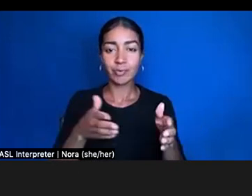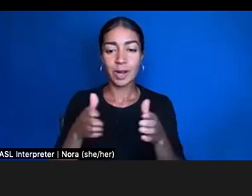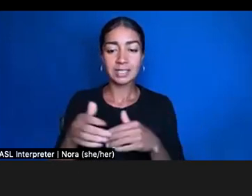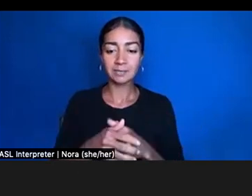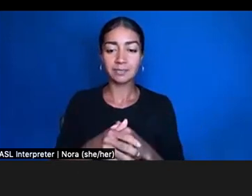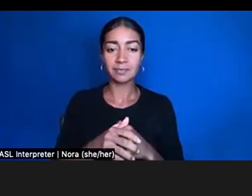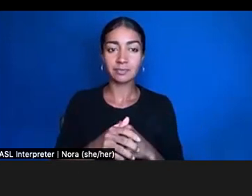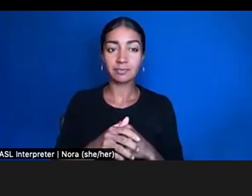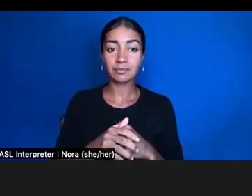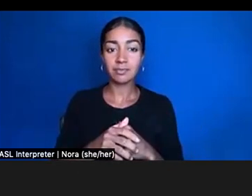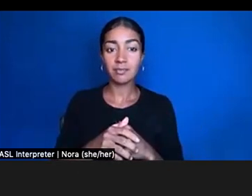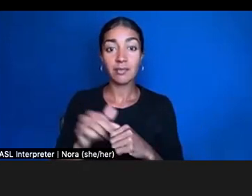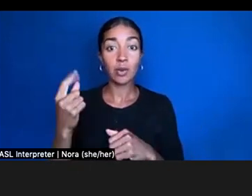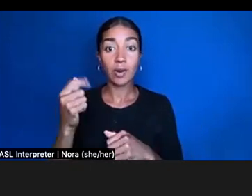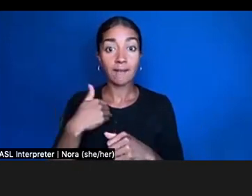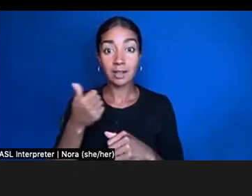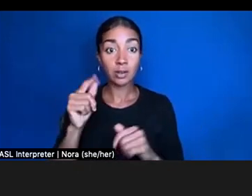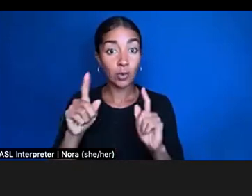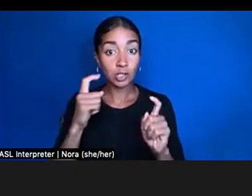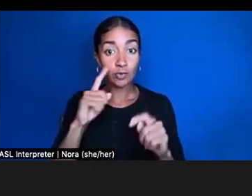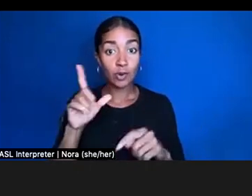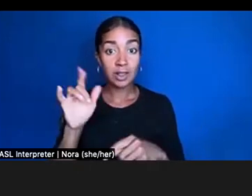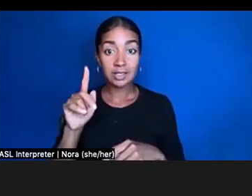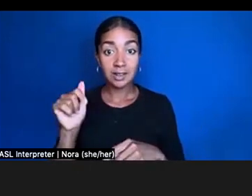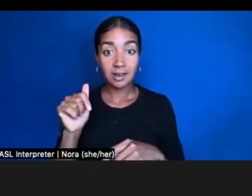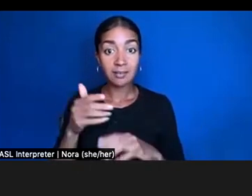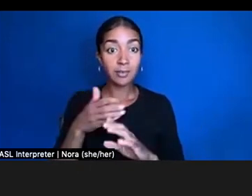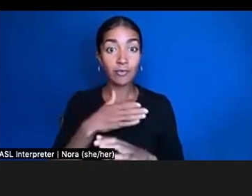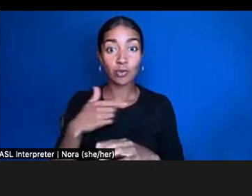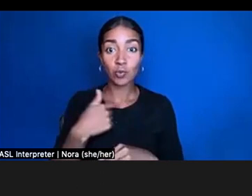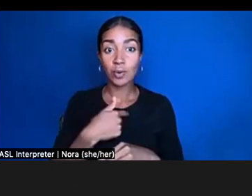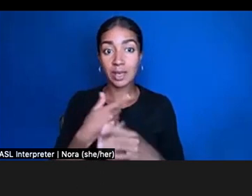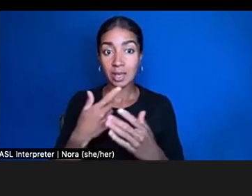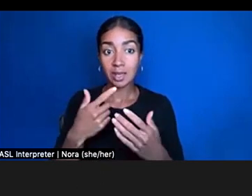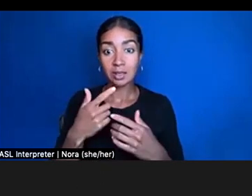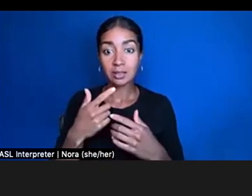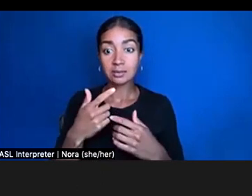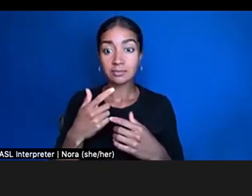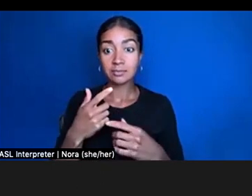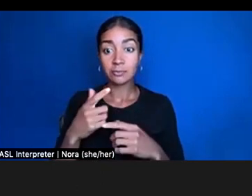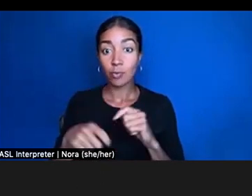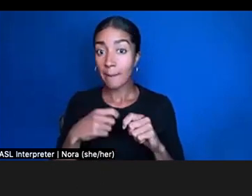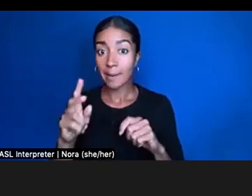Does anybody have any questions for Linda before we do our final wrap up?